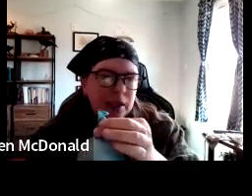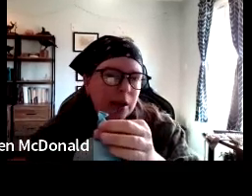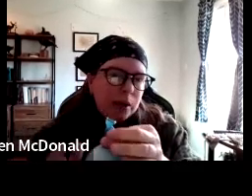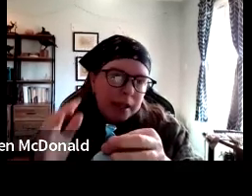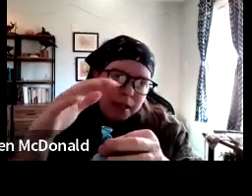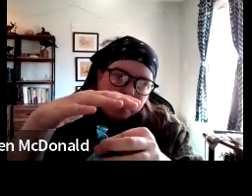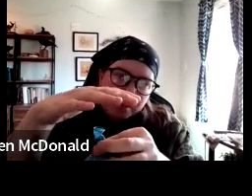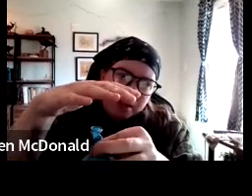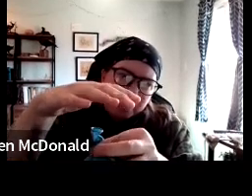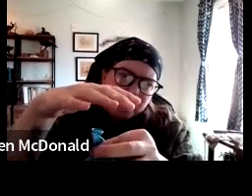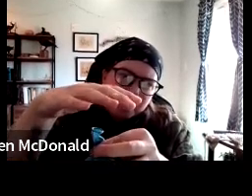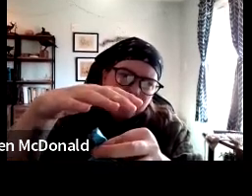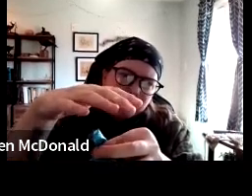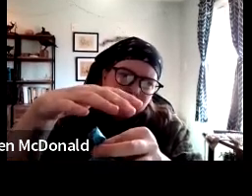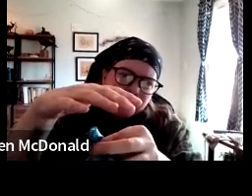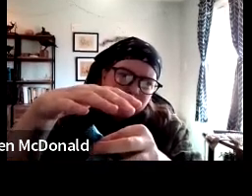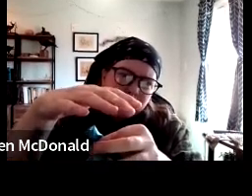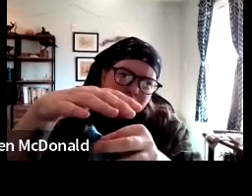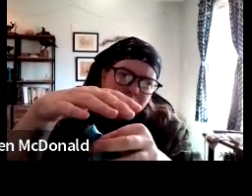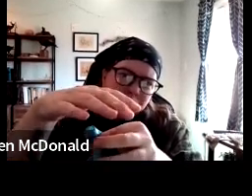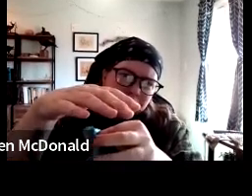very slowly.